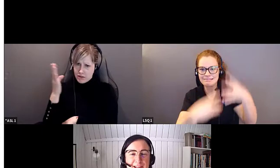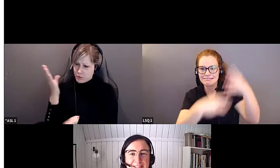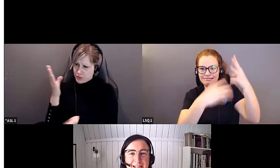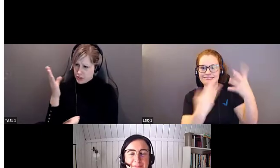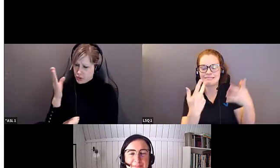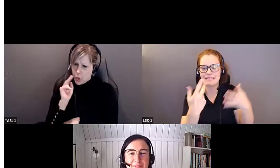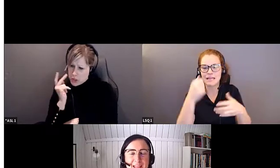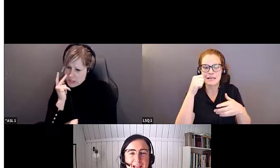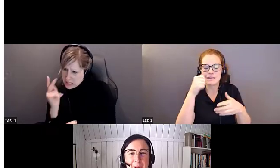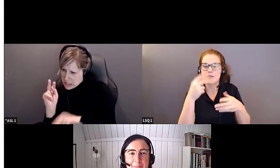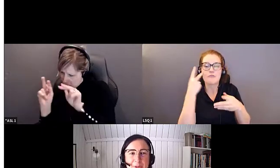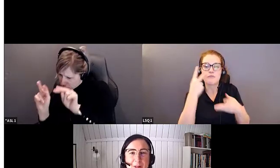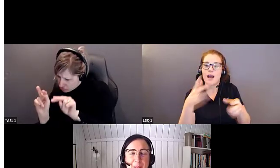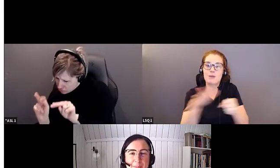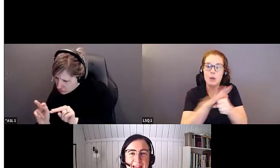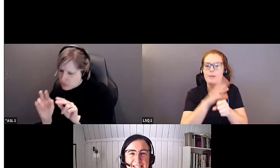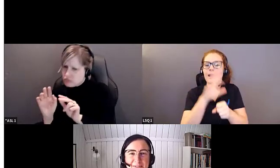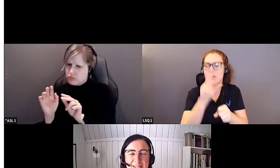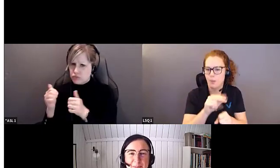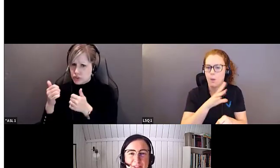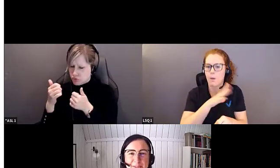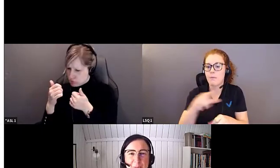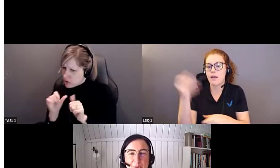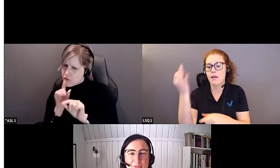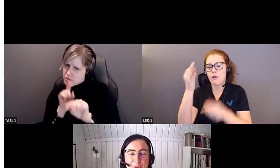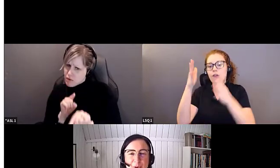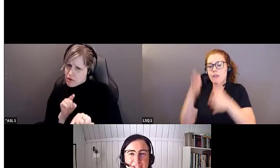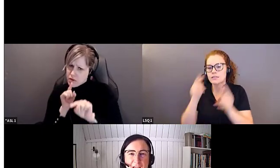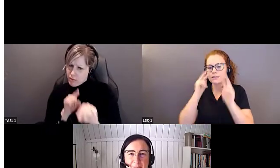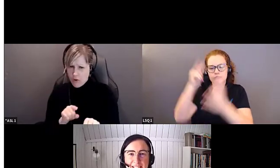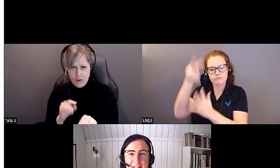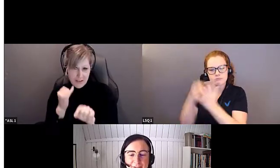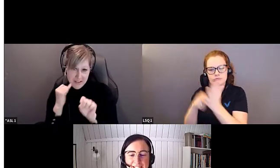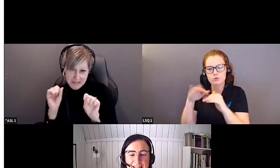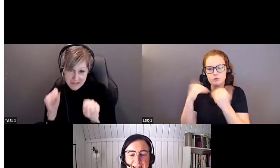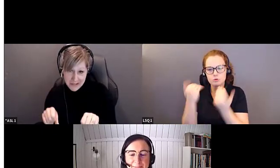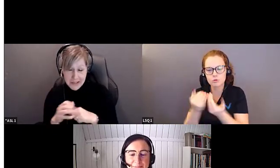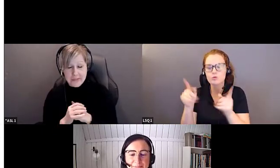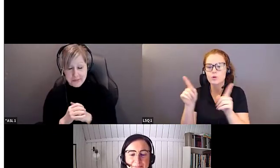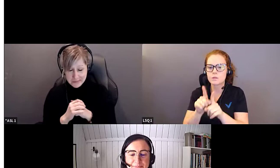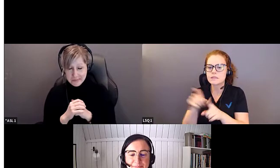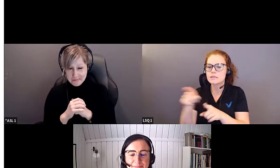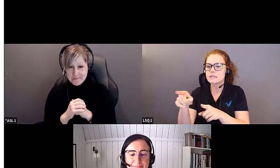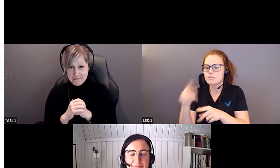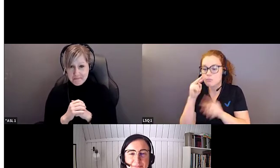and reflecting on them as feasible as we move through our time together today.